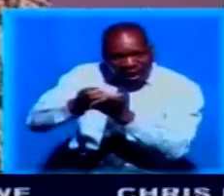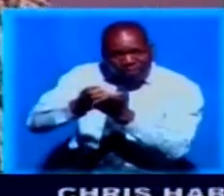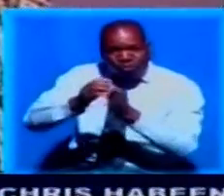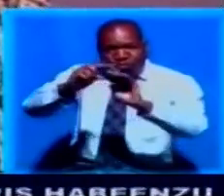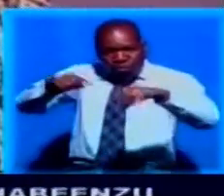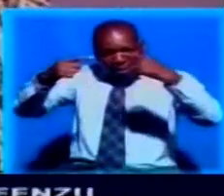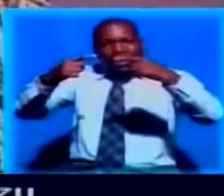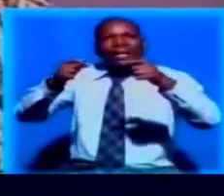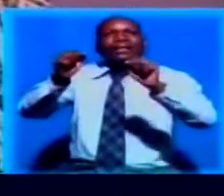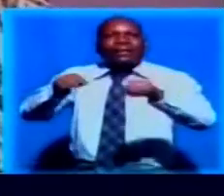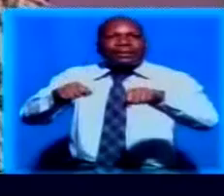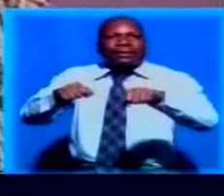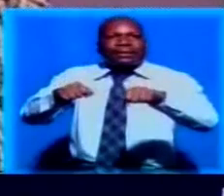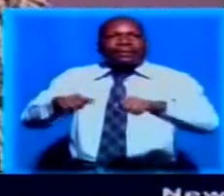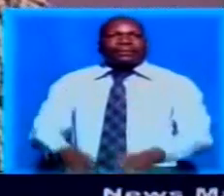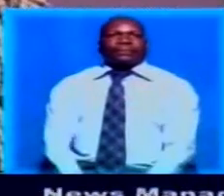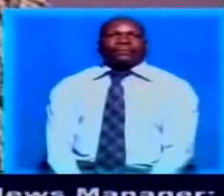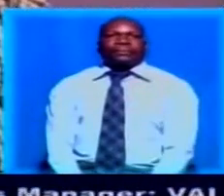Cup.